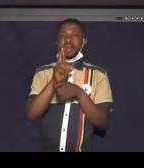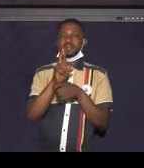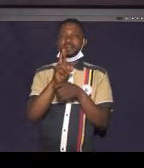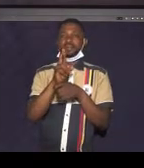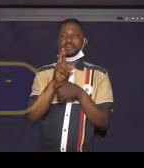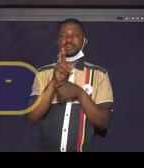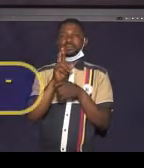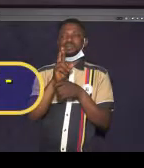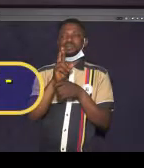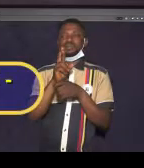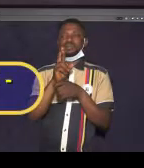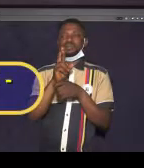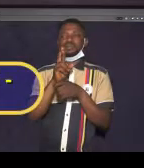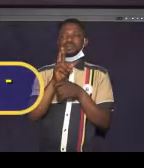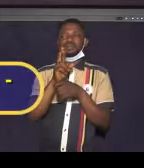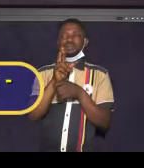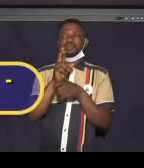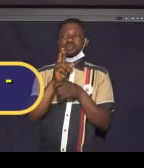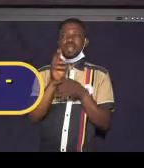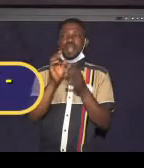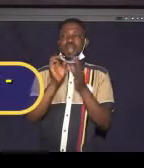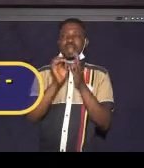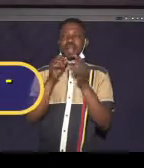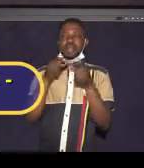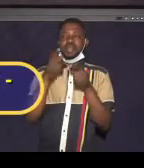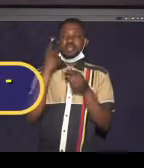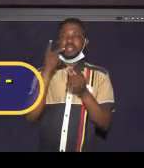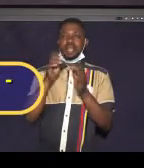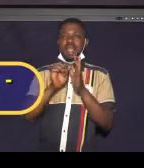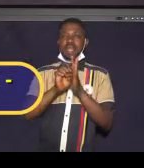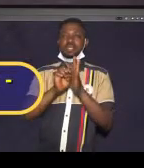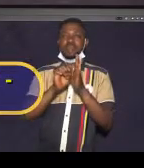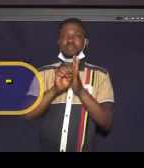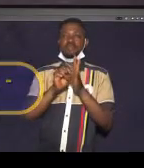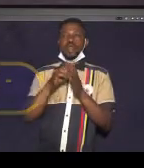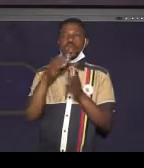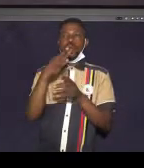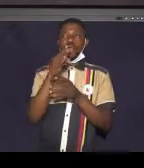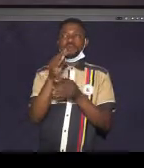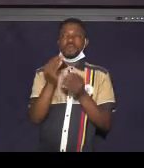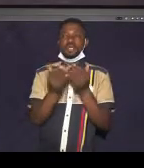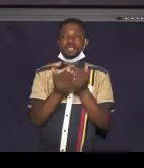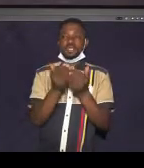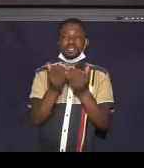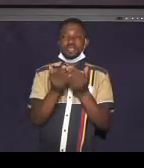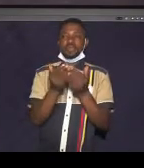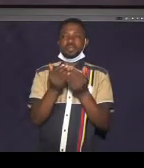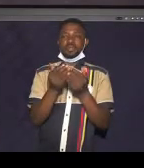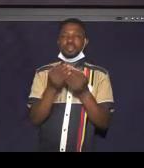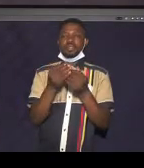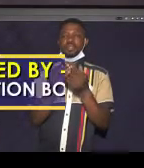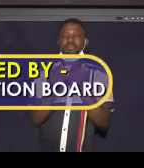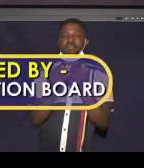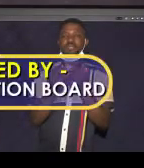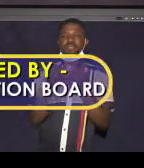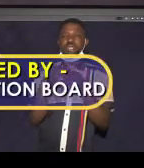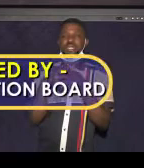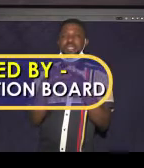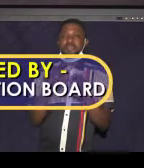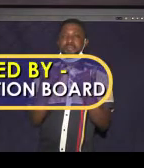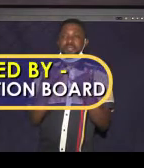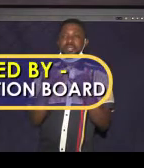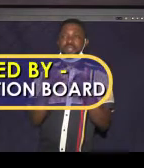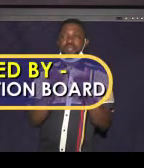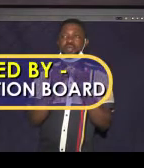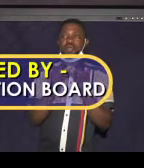that? Okay. Let's look at examples of sentences in the present